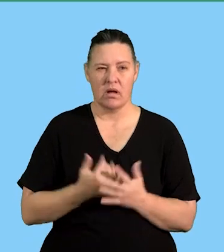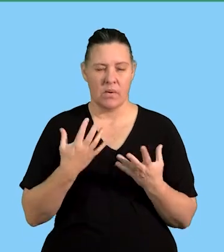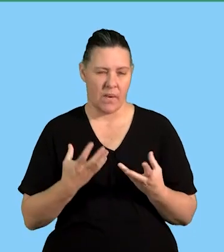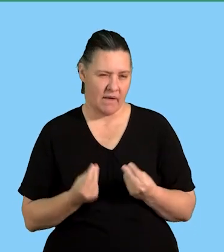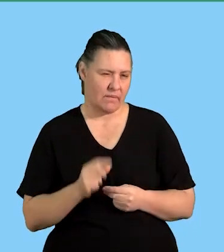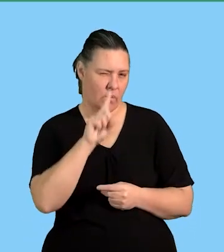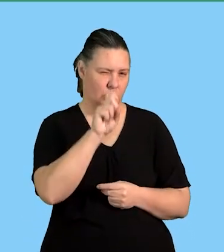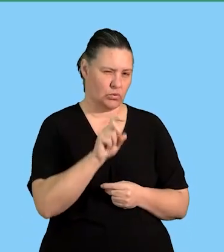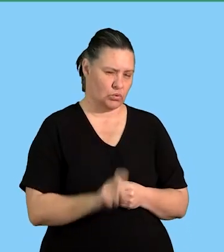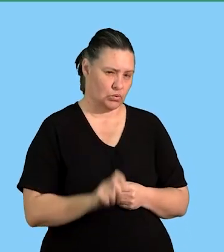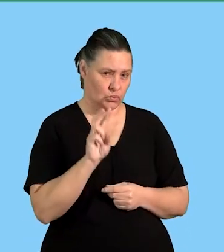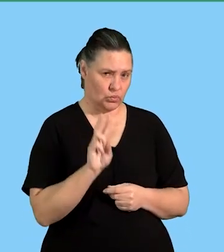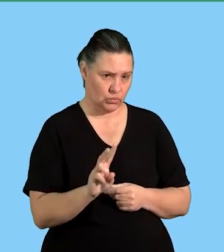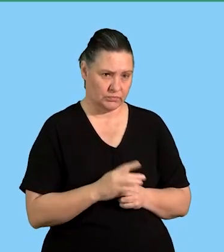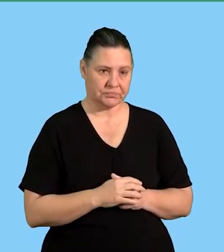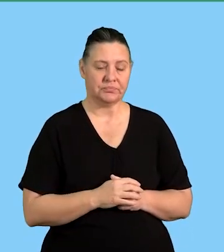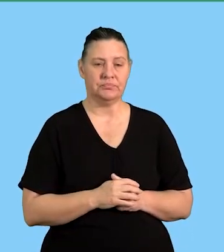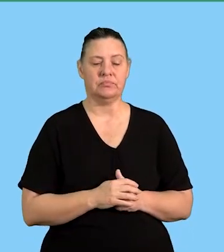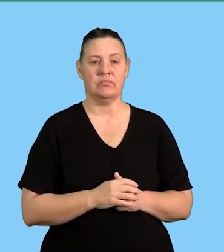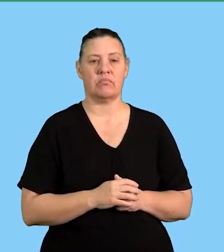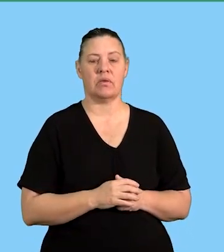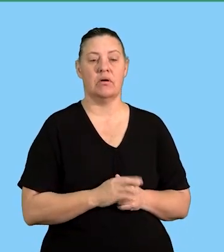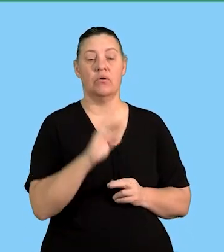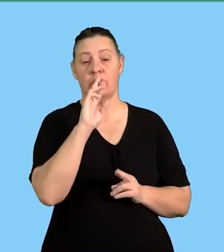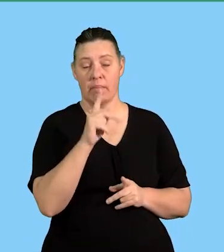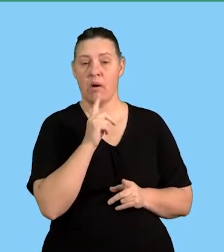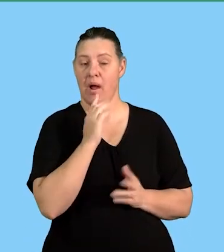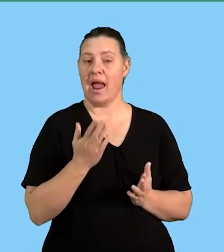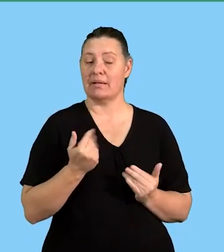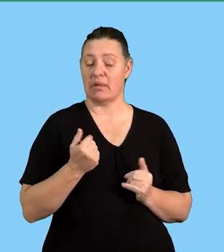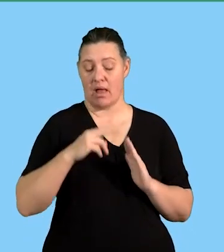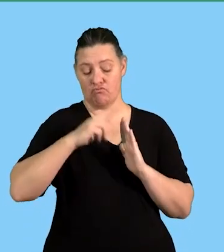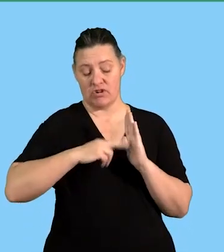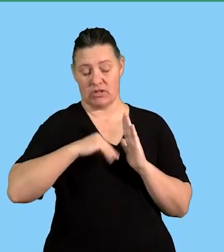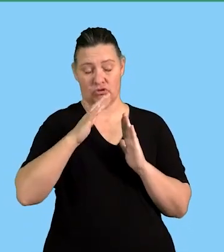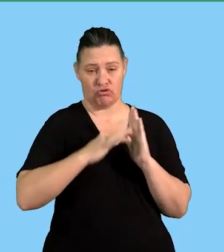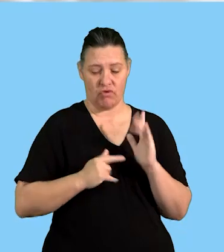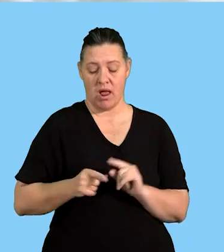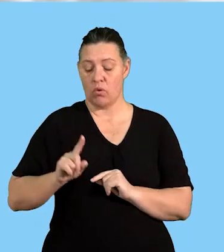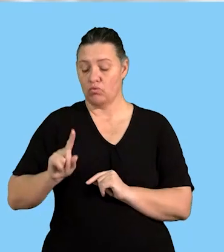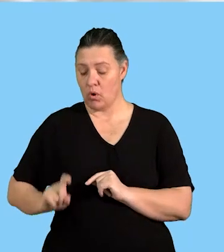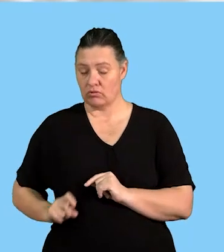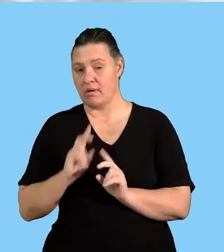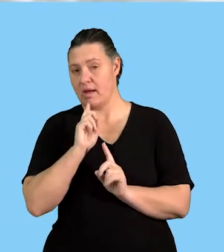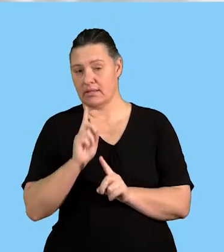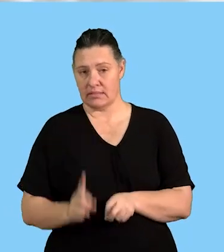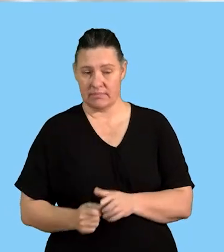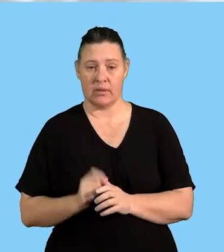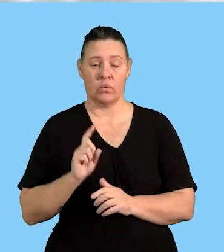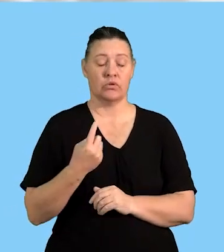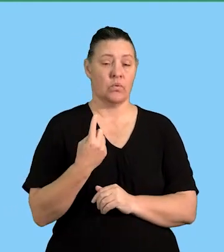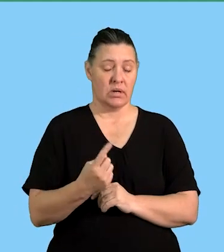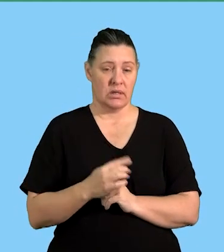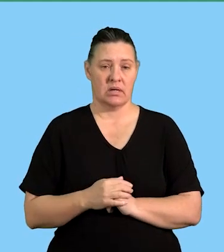we have two questions as per the instruction. Remember, we expected to read the scenario and answer questions. Now, question